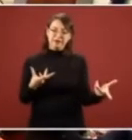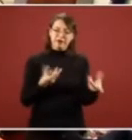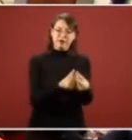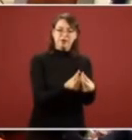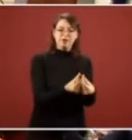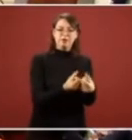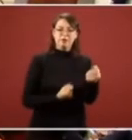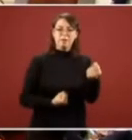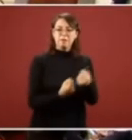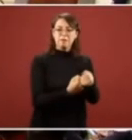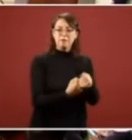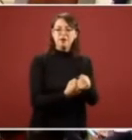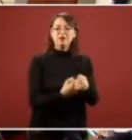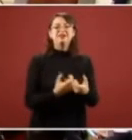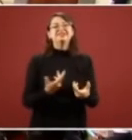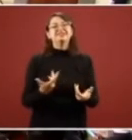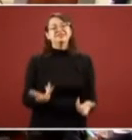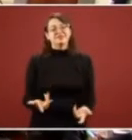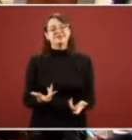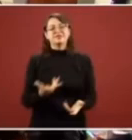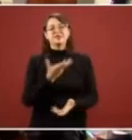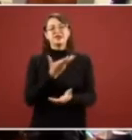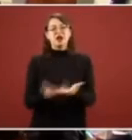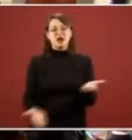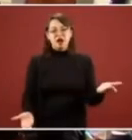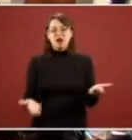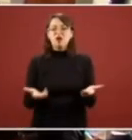Todo eso lo estamos